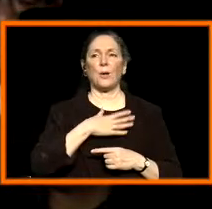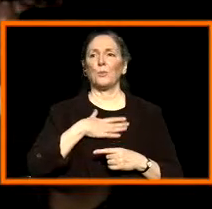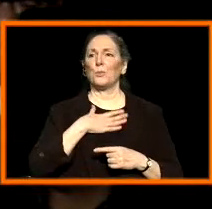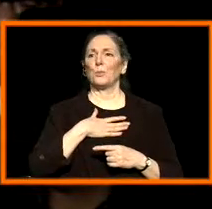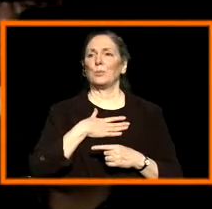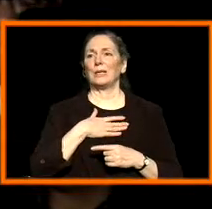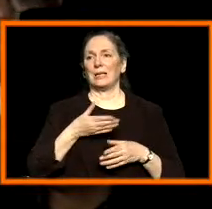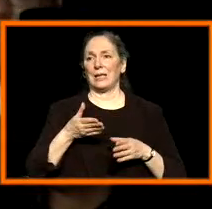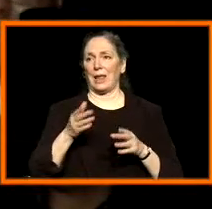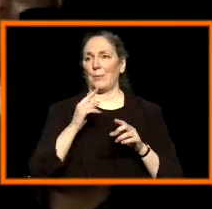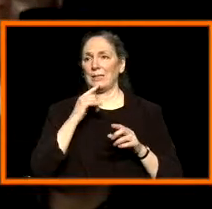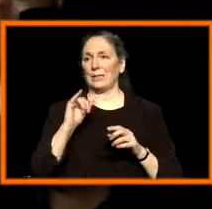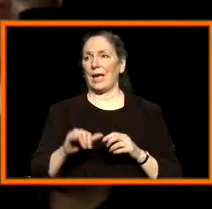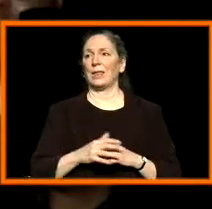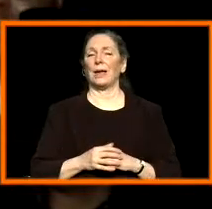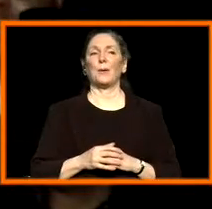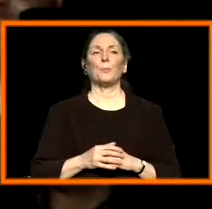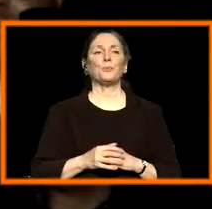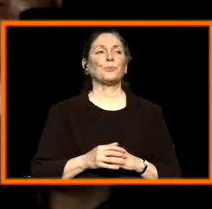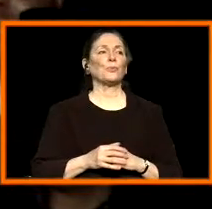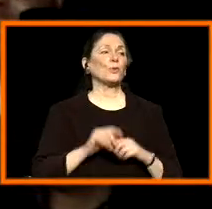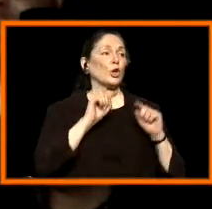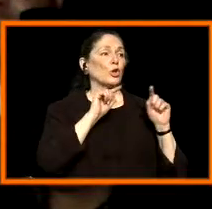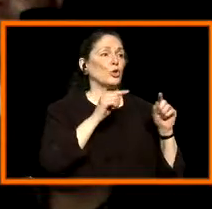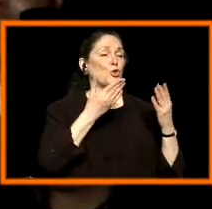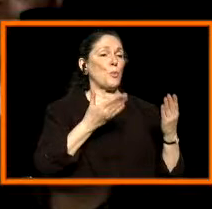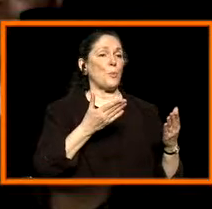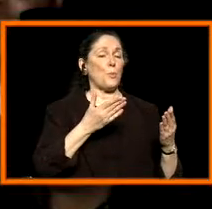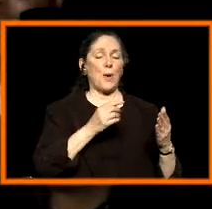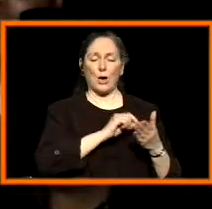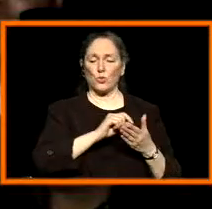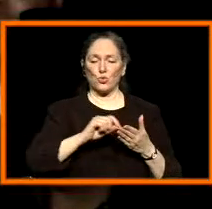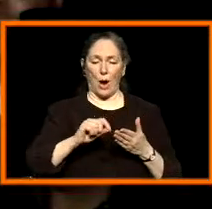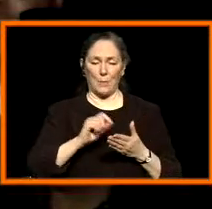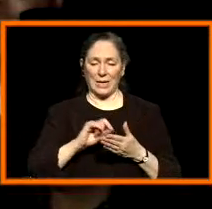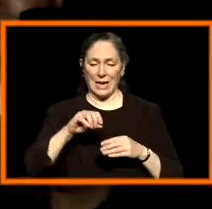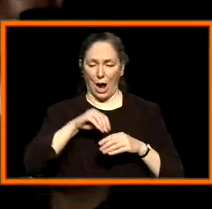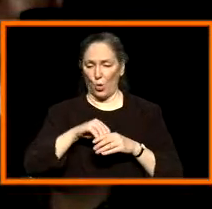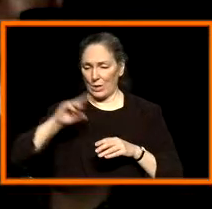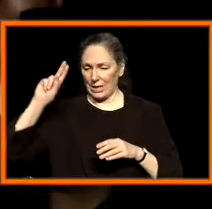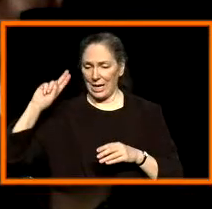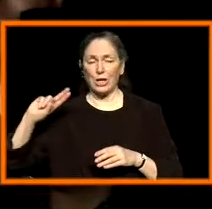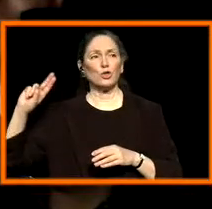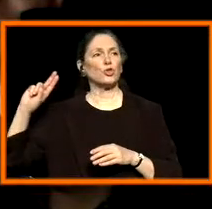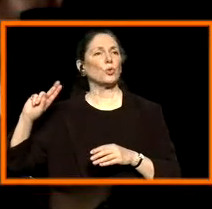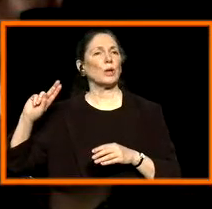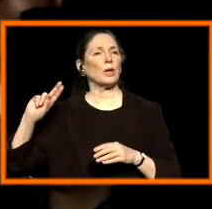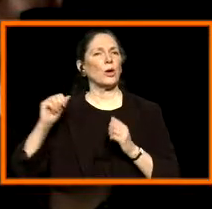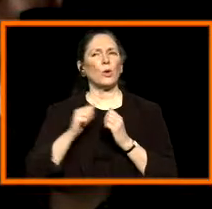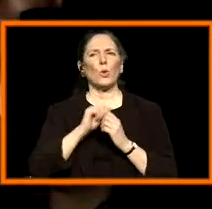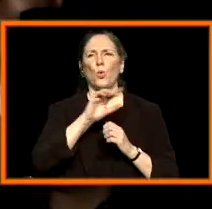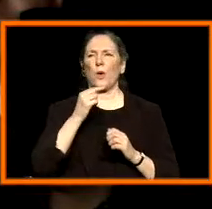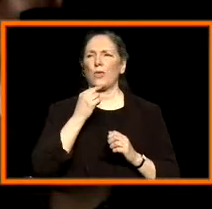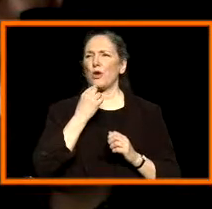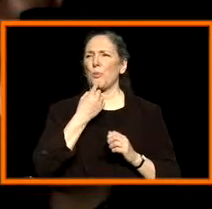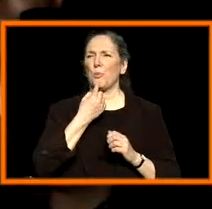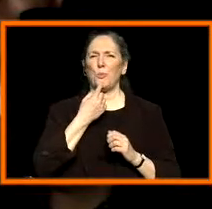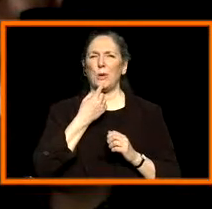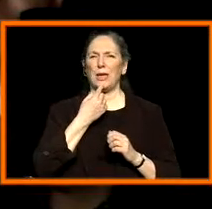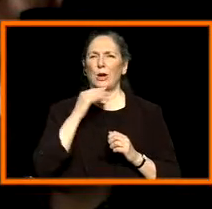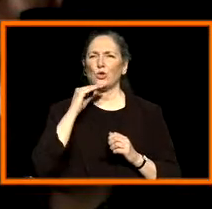Please indulge me. You may write me down in history with your bitter,